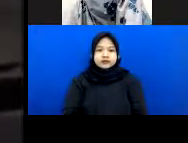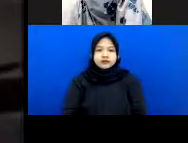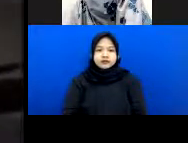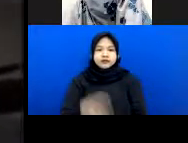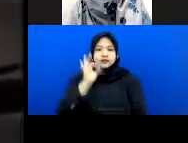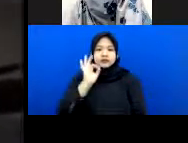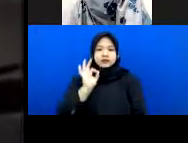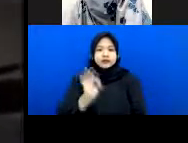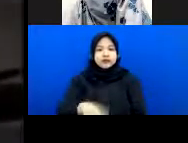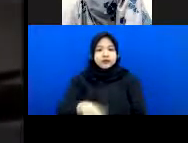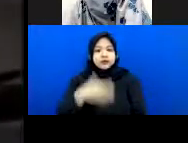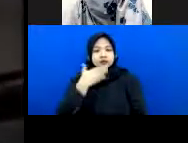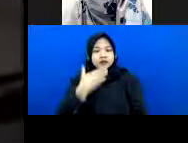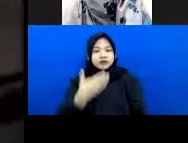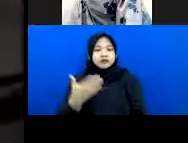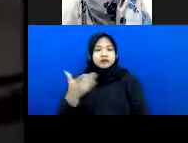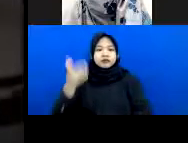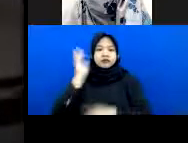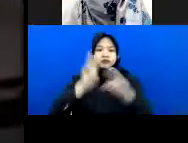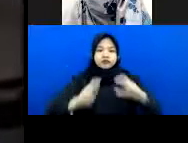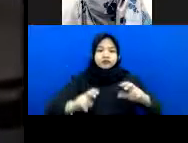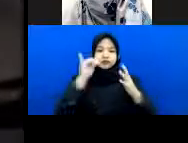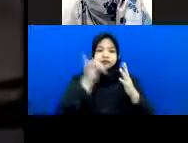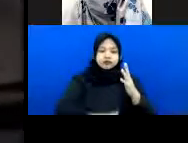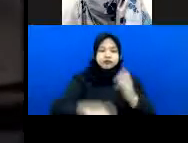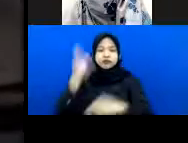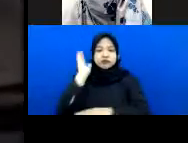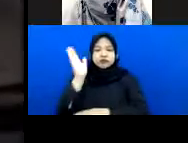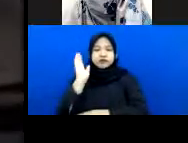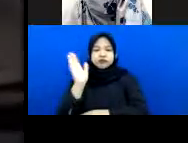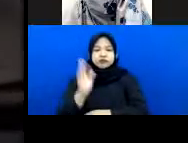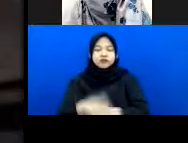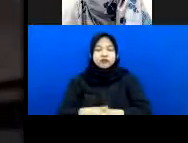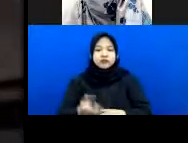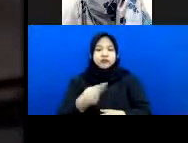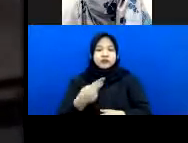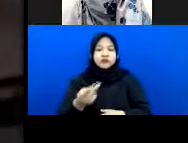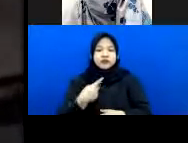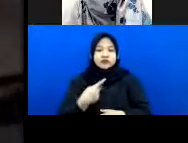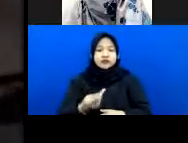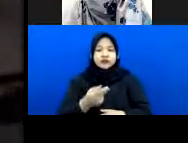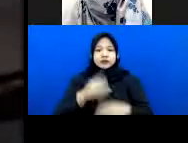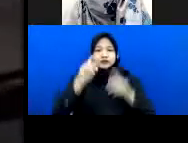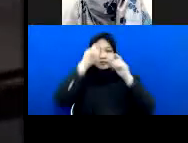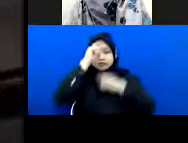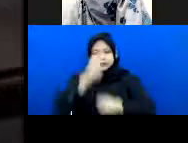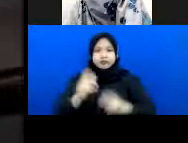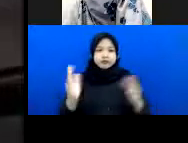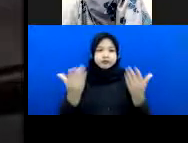today, and now we would be interested to hear your thought and your question about our research proposal.